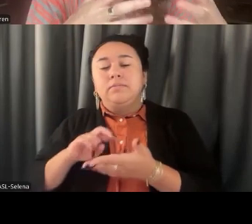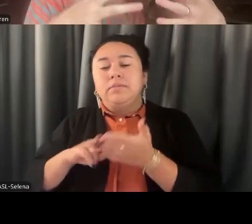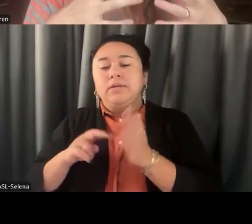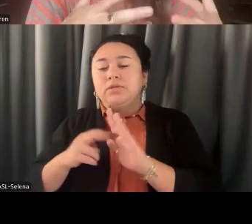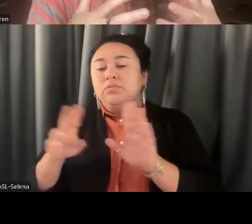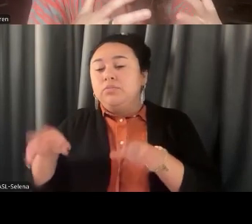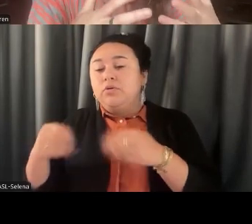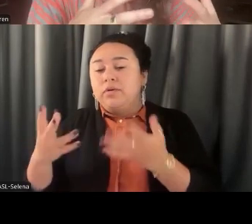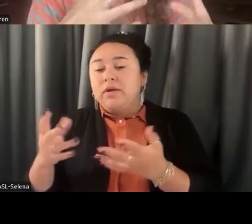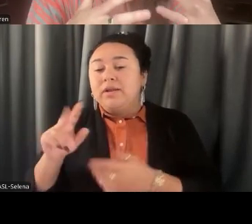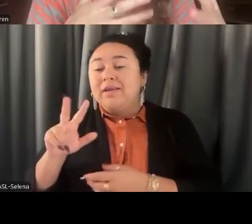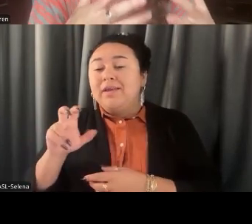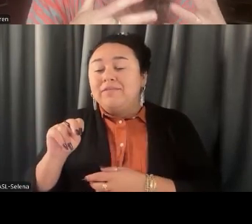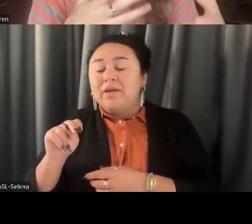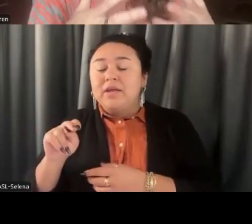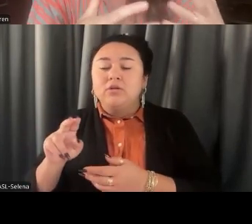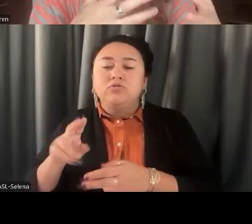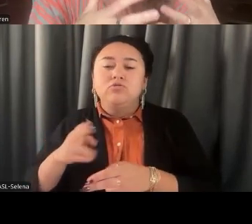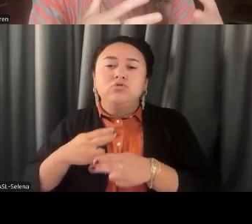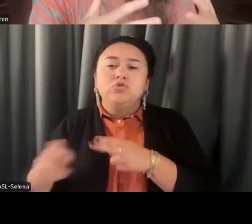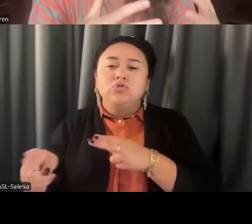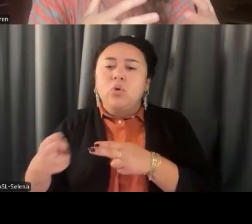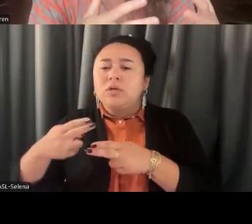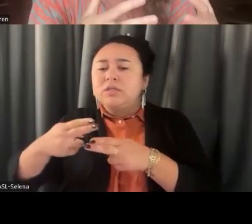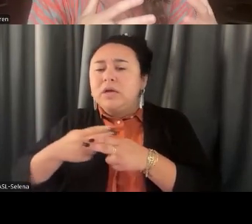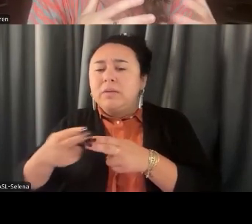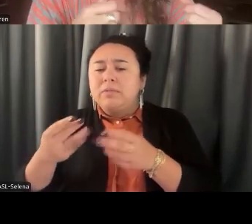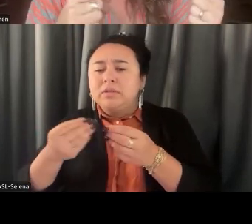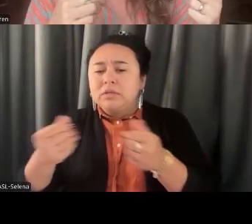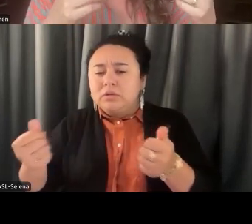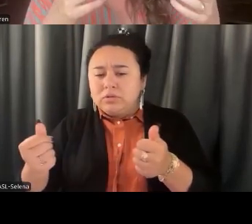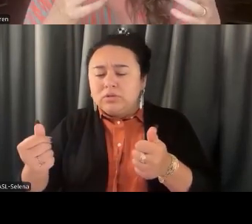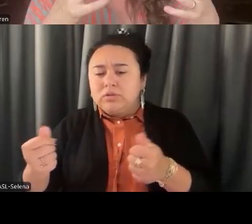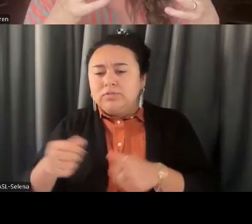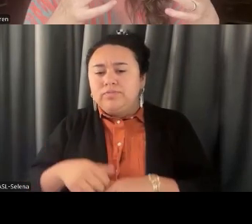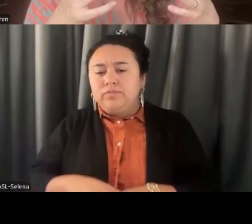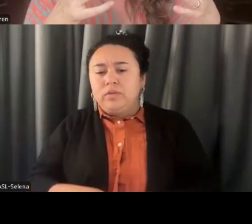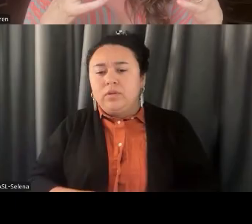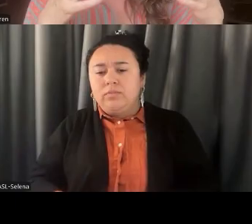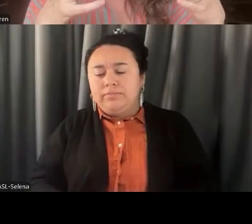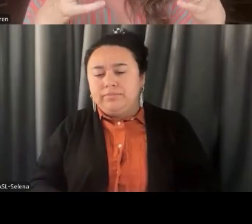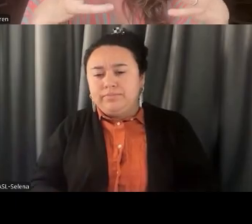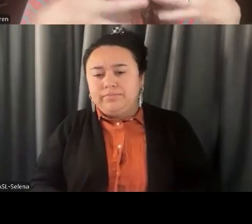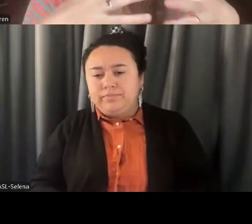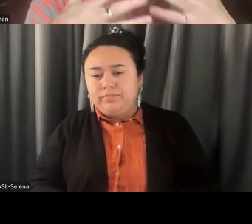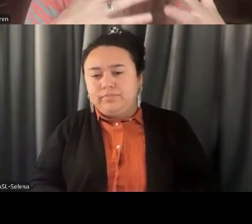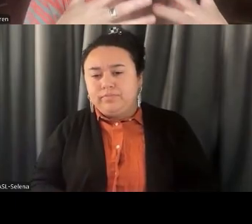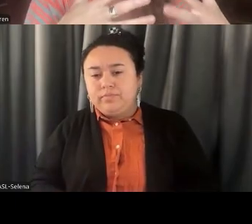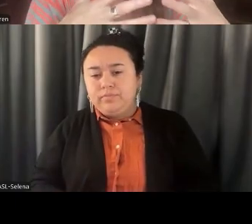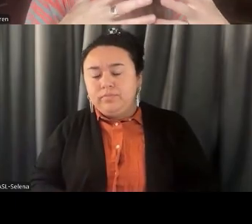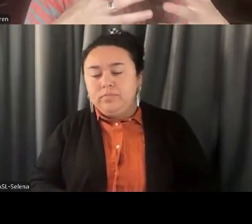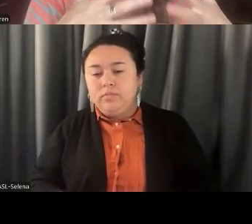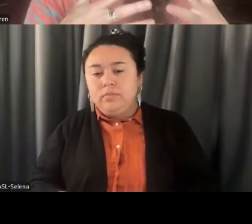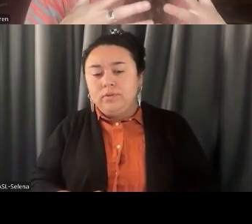kind of, even a band-aid, which we tend to speak about in derogative terms, that a band-aid on a kind of